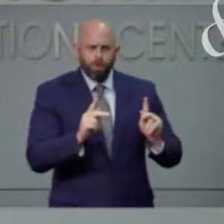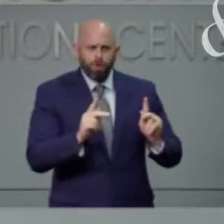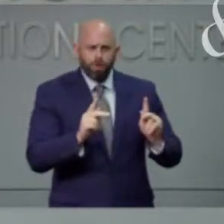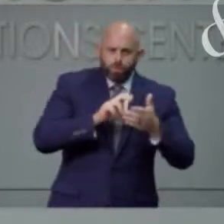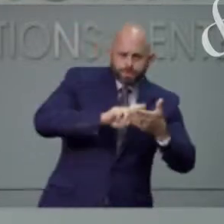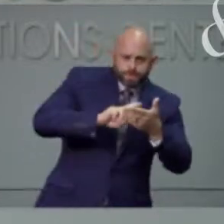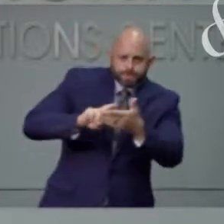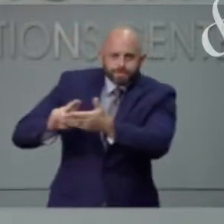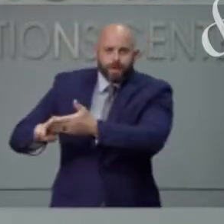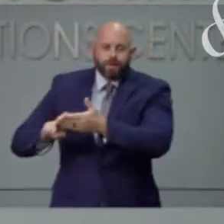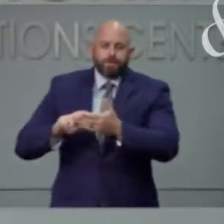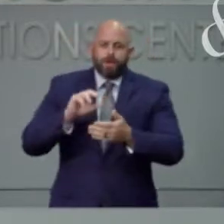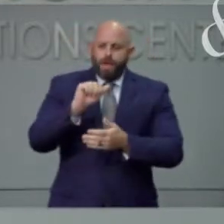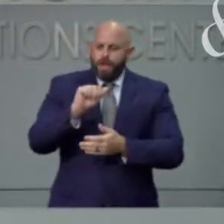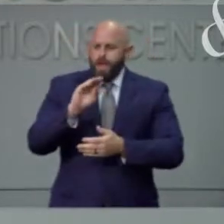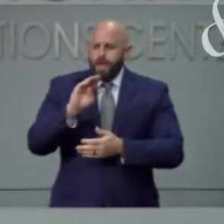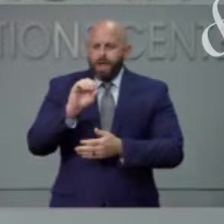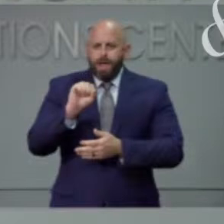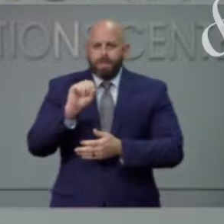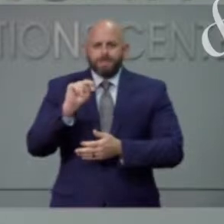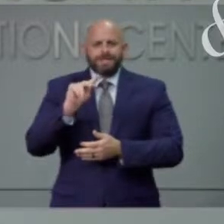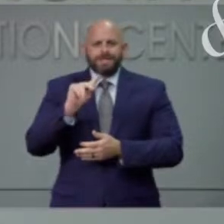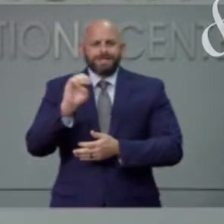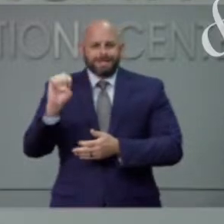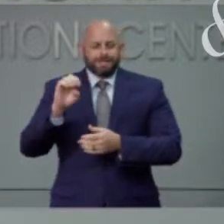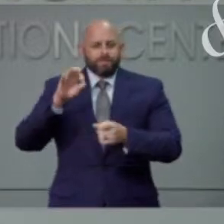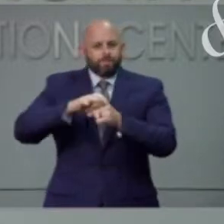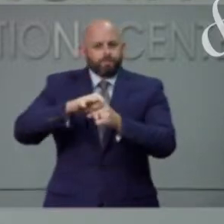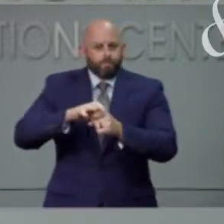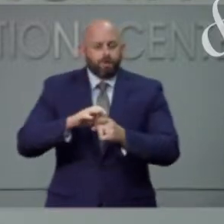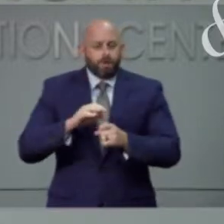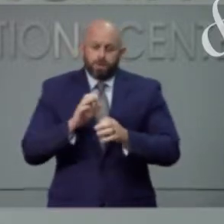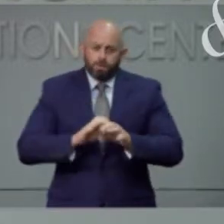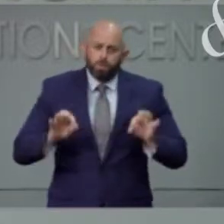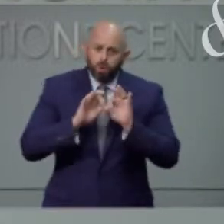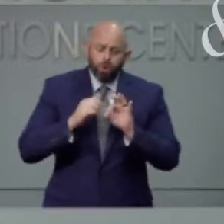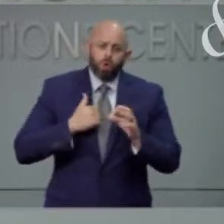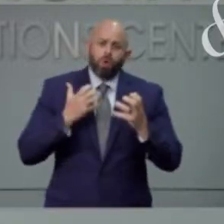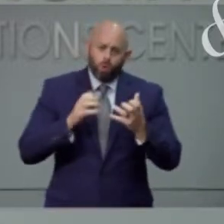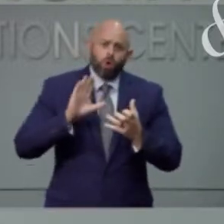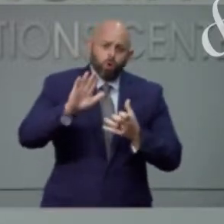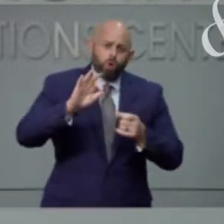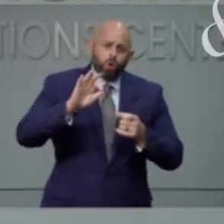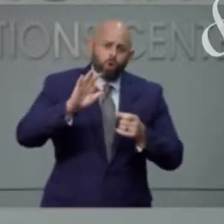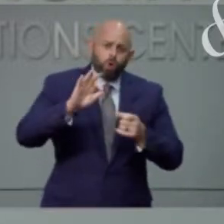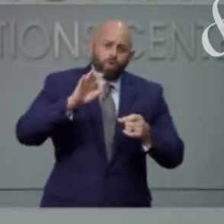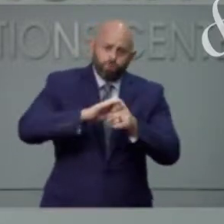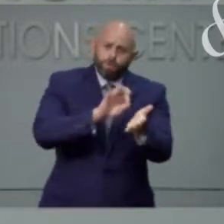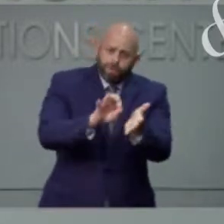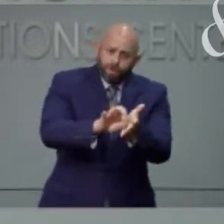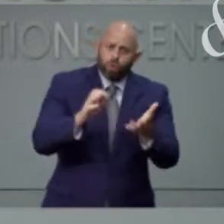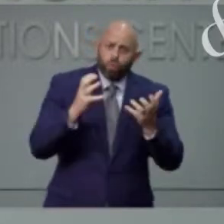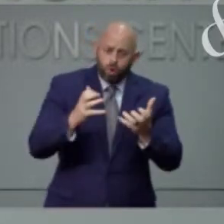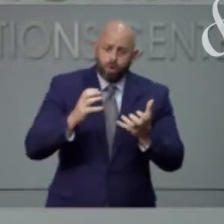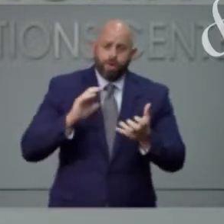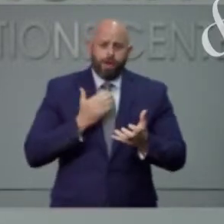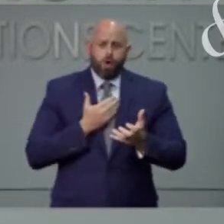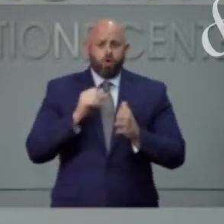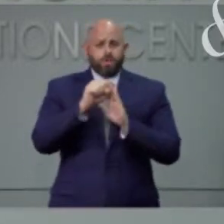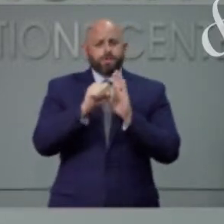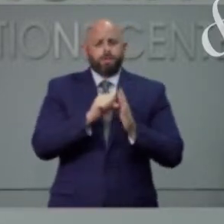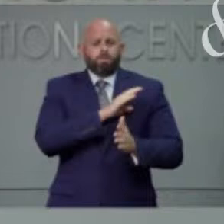people how to do it. And I think that's certainly important. We want every legal vote to count, and I think the State Board of Elections is going to work hard to make sure that